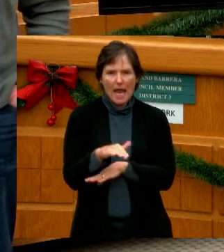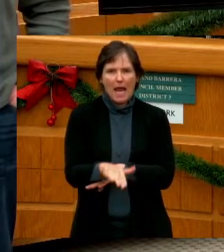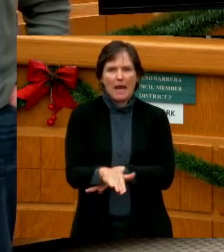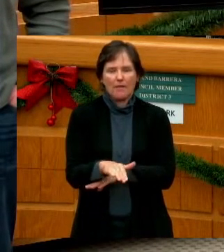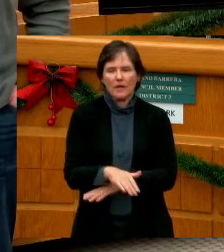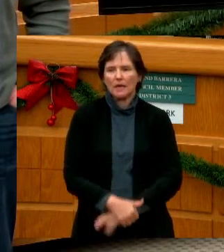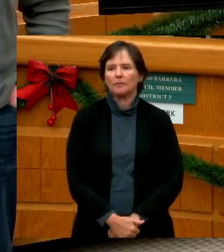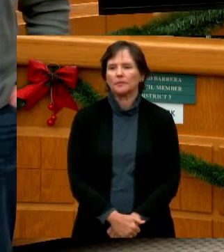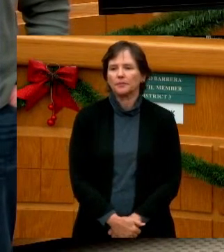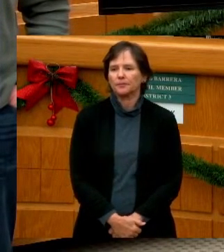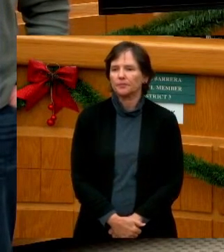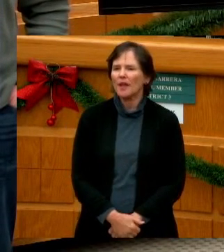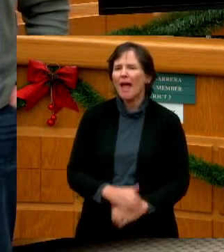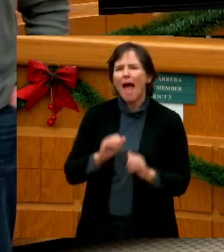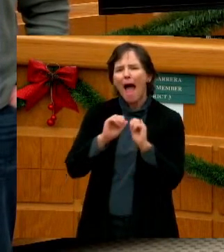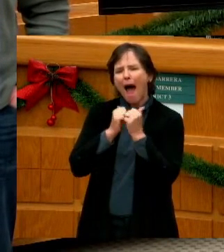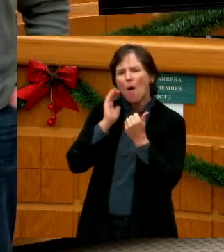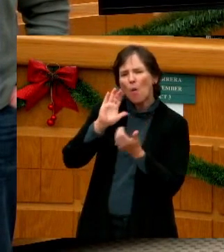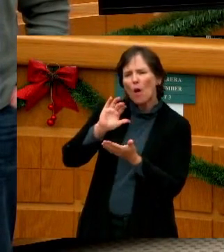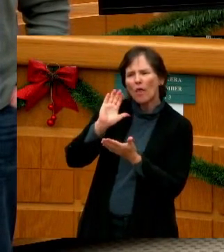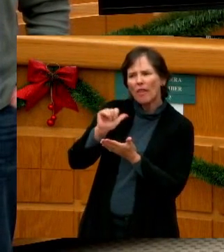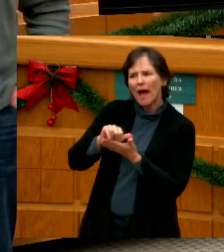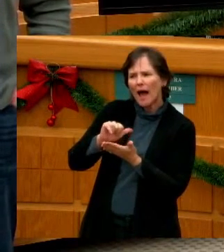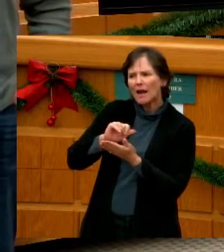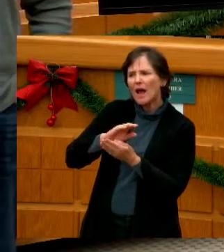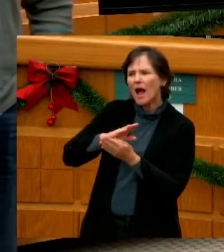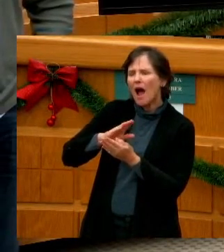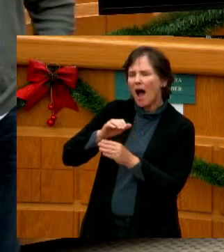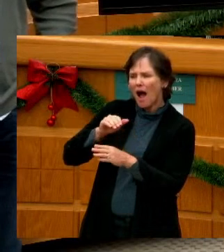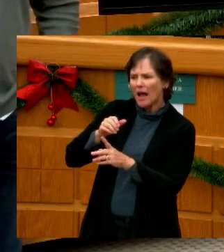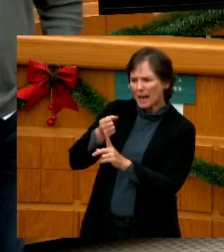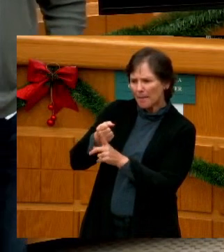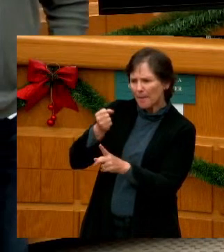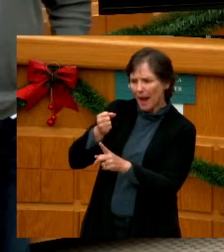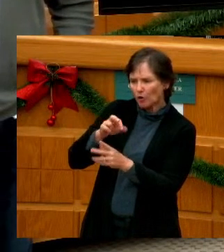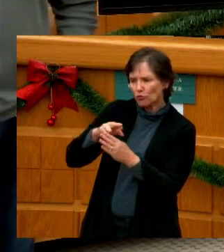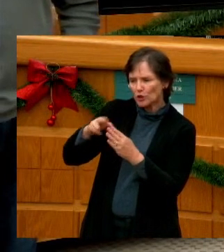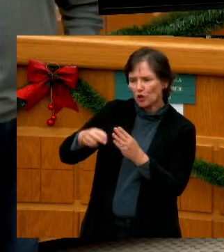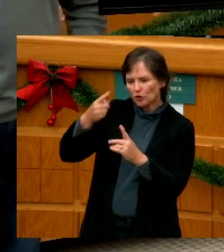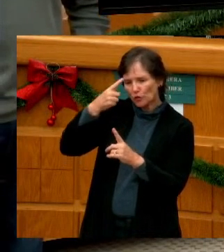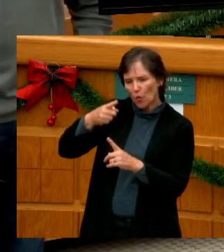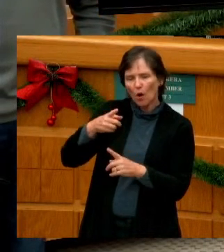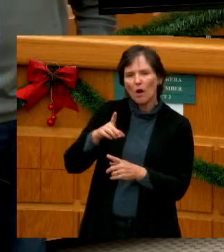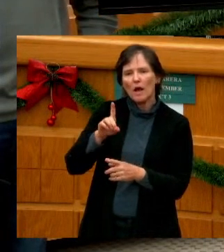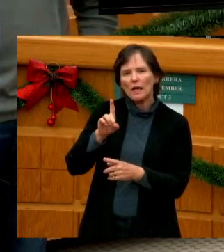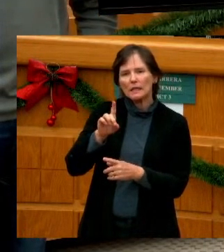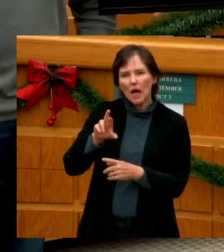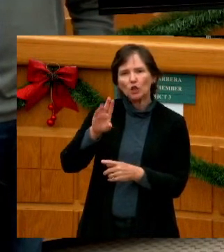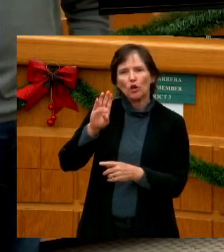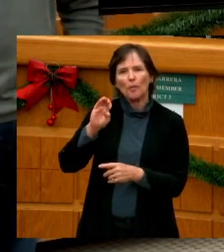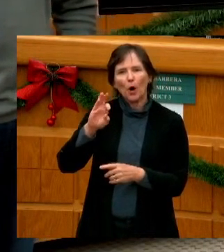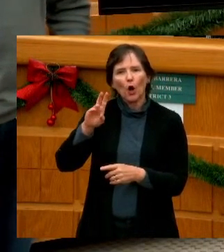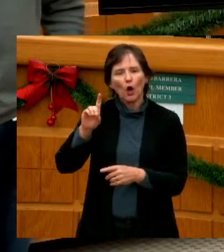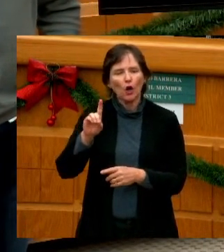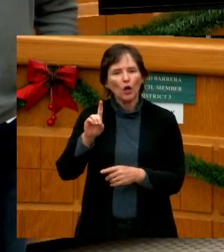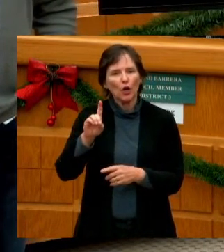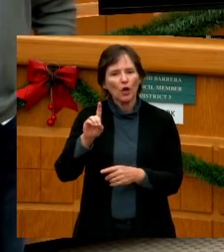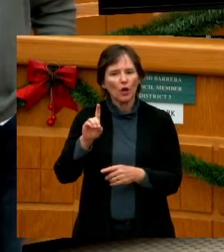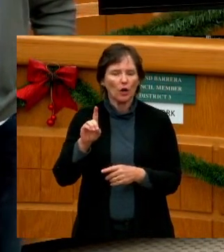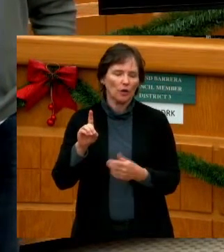And how will that, in that line, how will that affect the results you get, Dr. Bird?